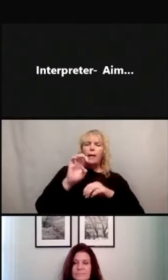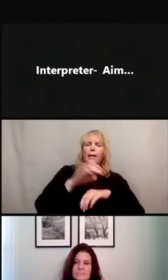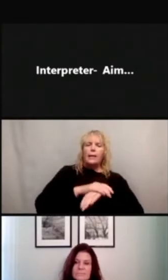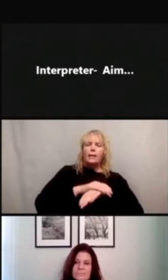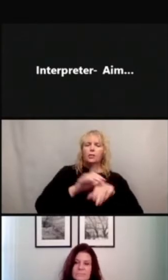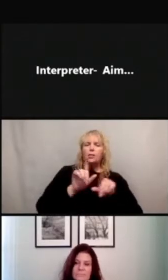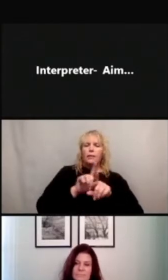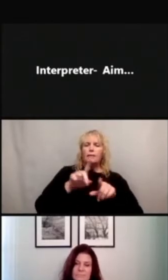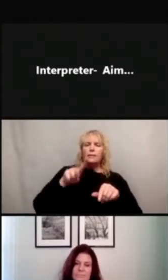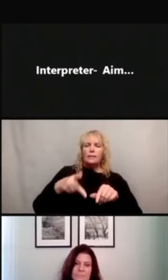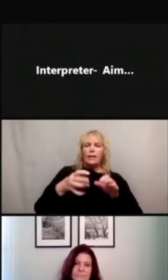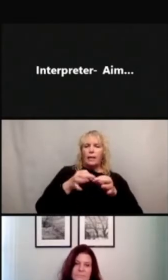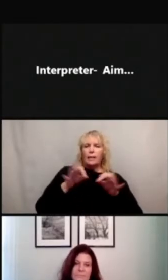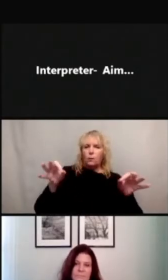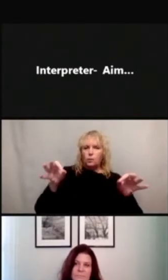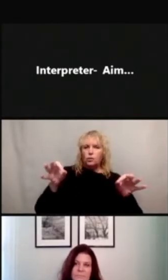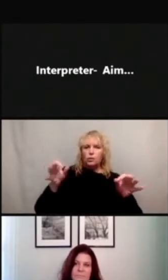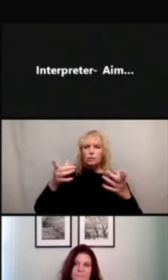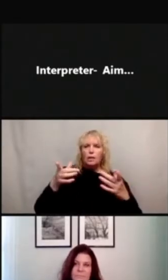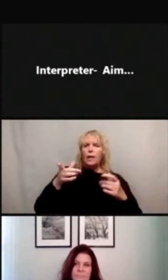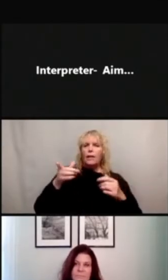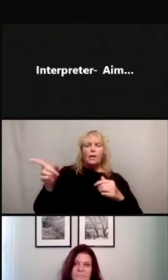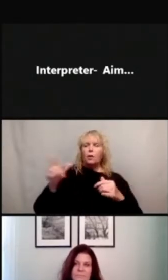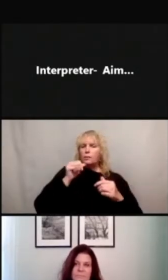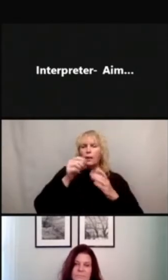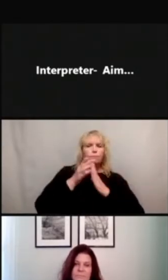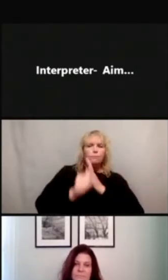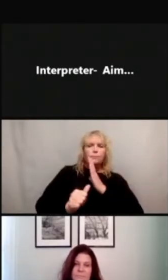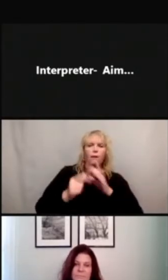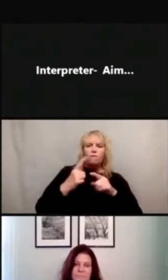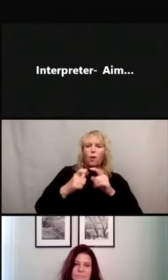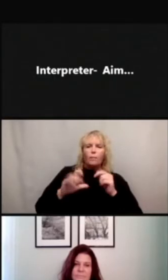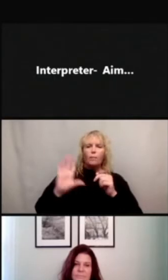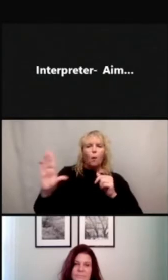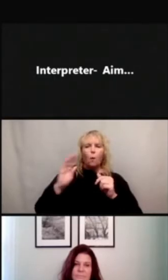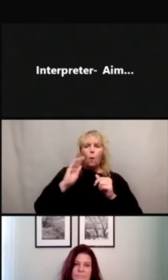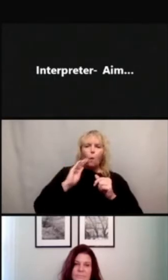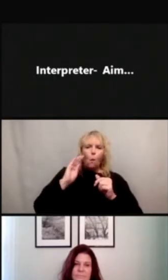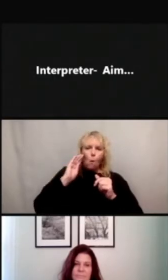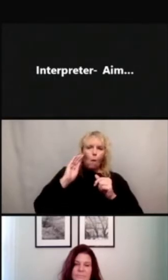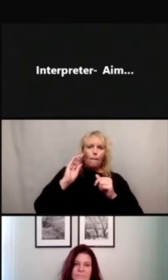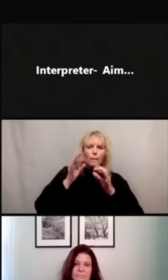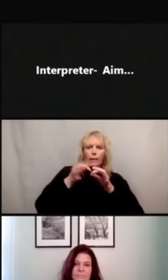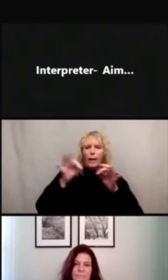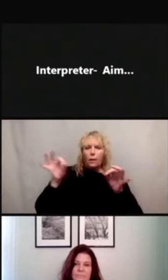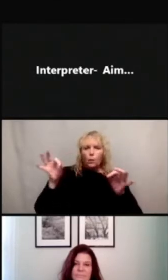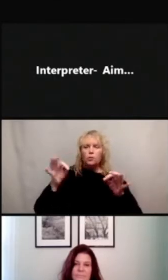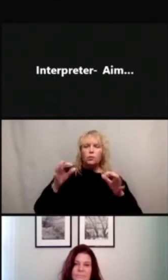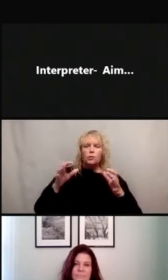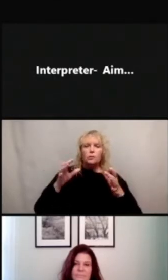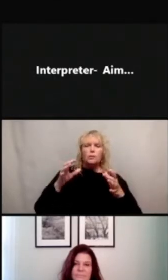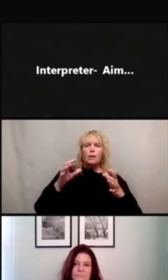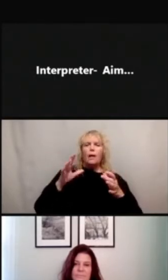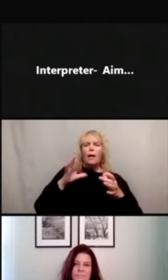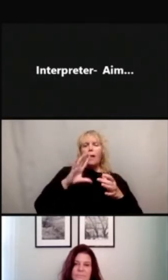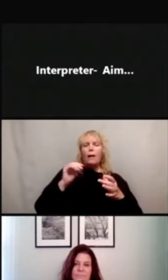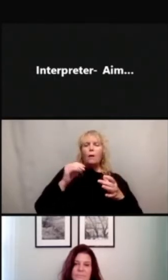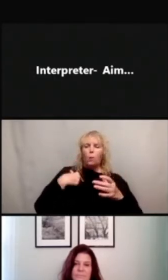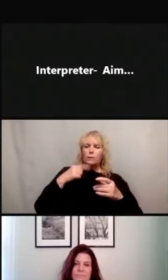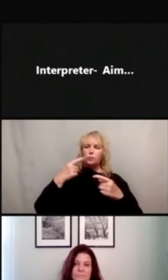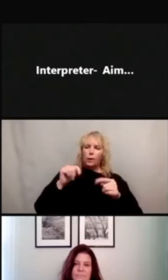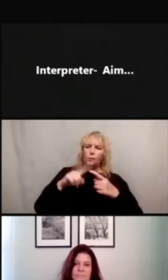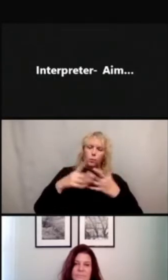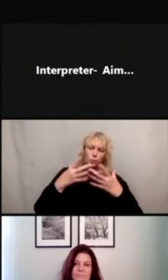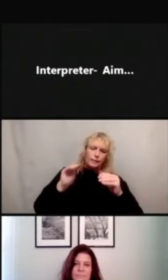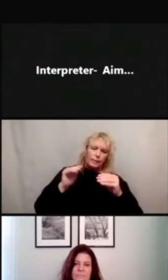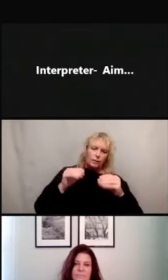native language, and others have advanced degrees from their home countries, including nurses and doctors and other healthcare